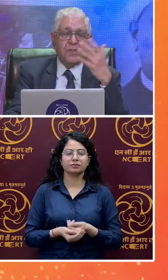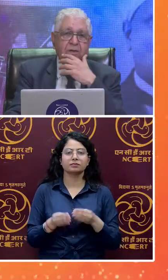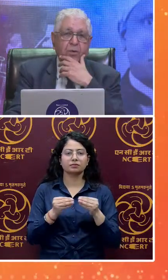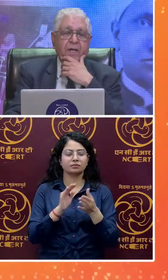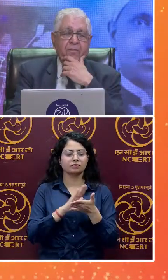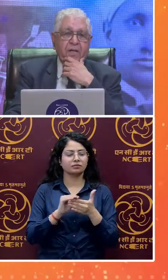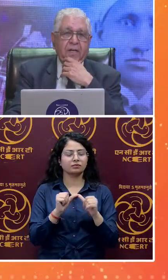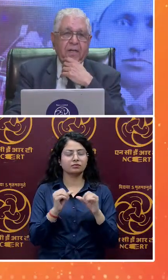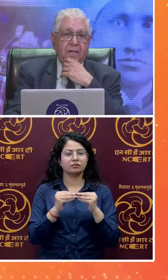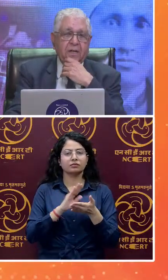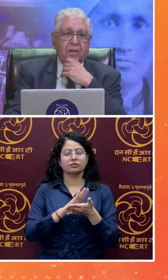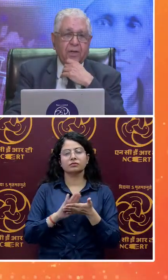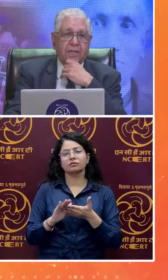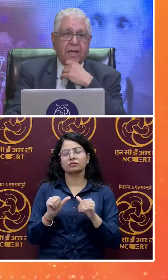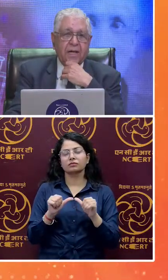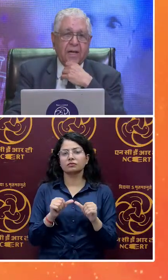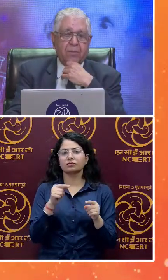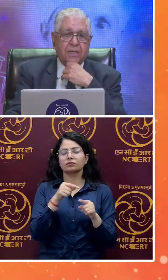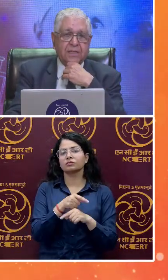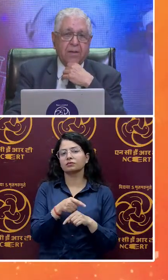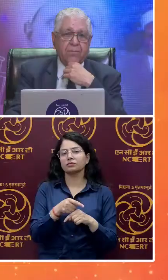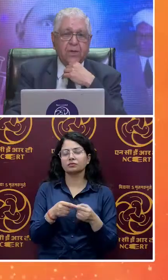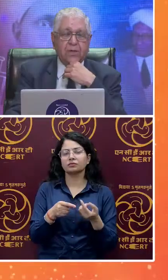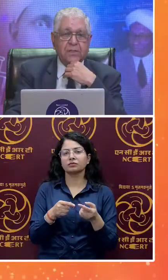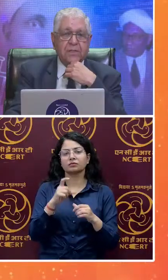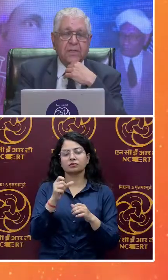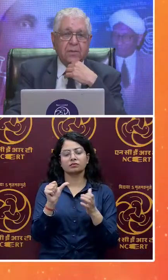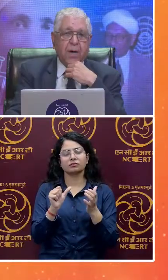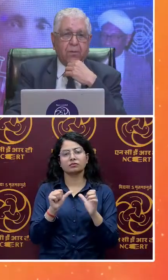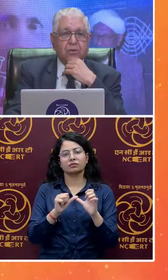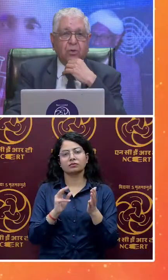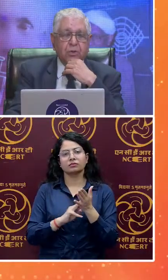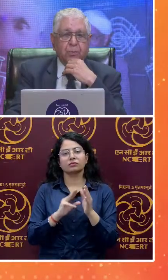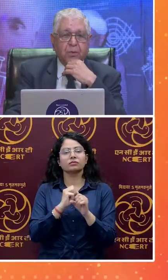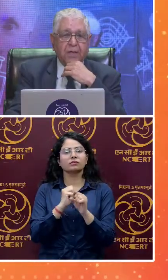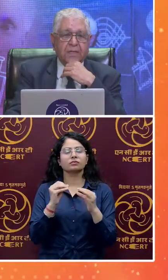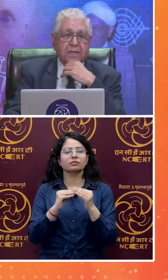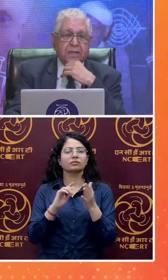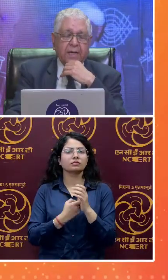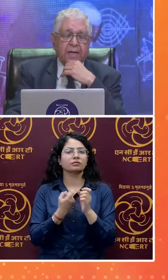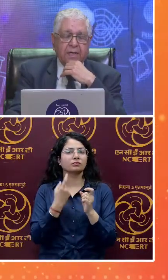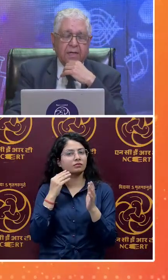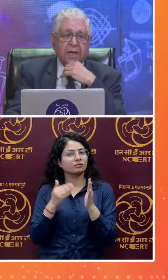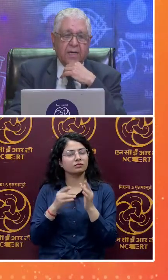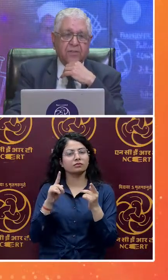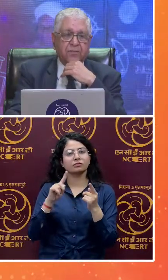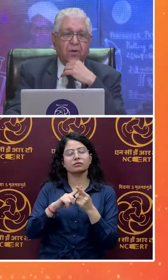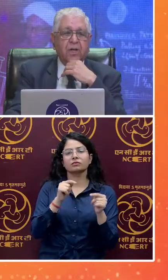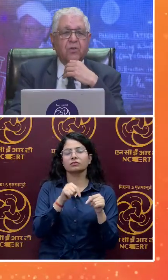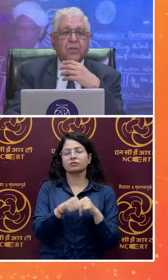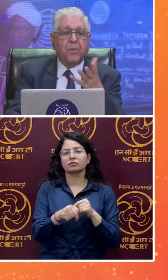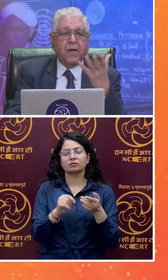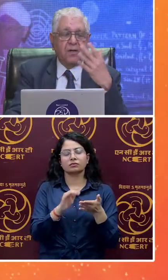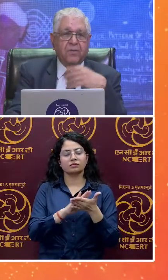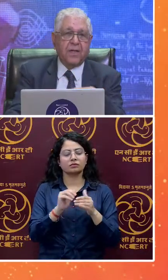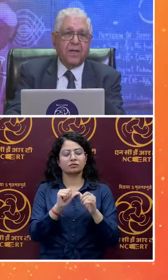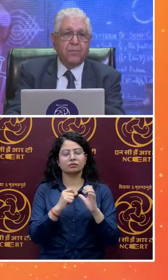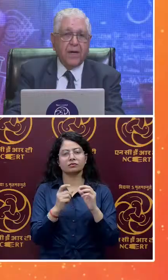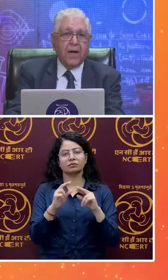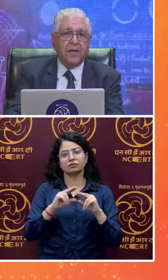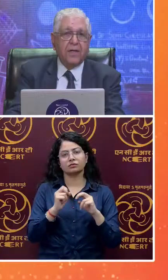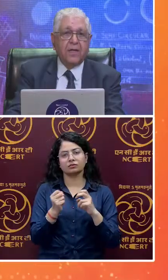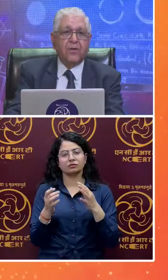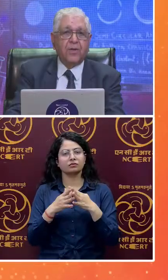of course had known A.V. Hill during the Cambridge time, because Bhabha's own supervisor R.H. Fowler was a part of the